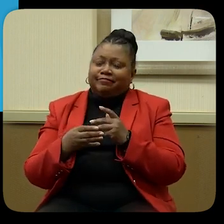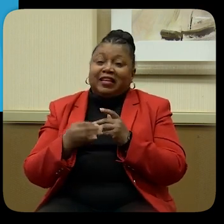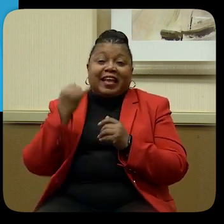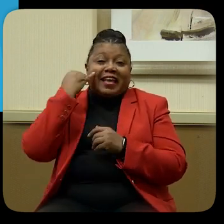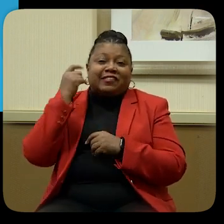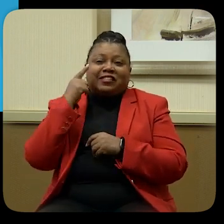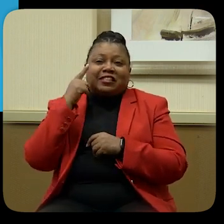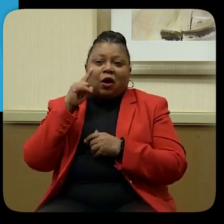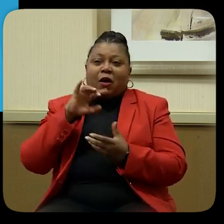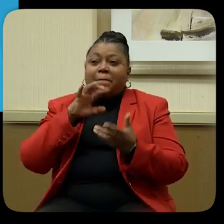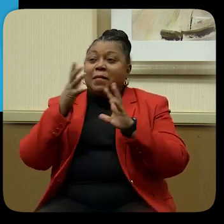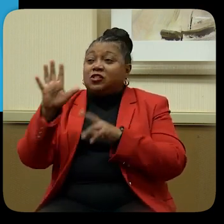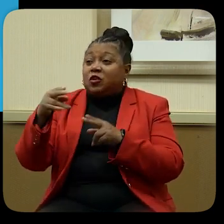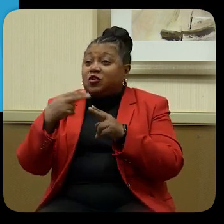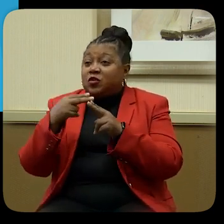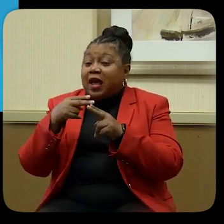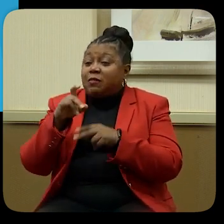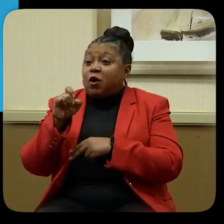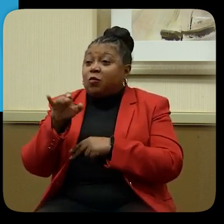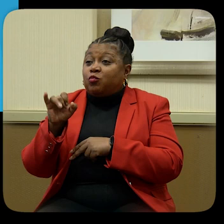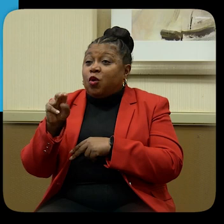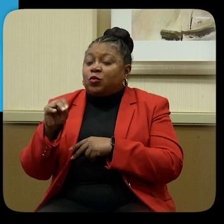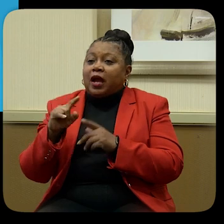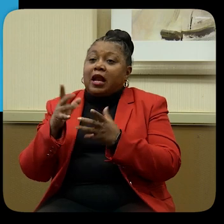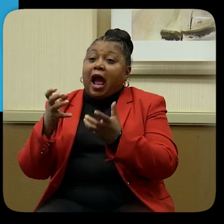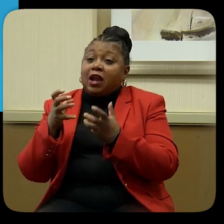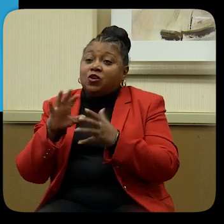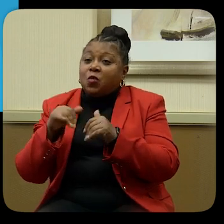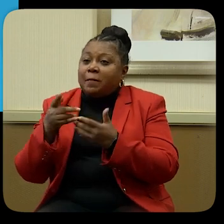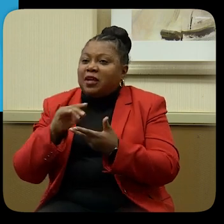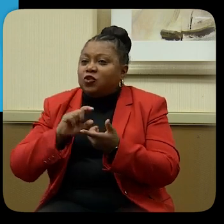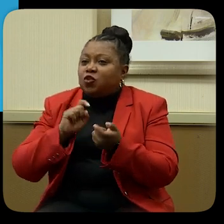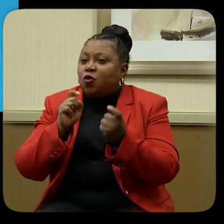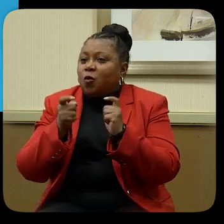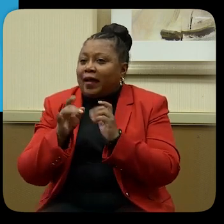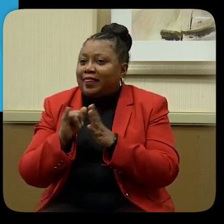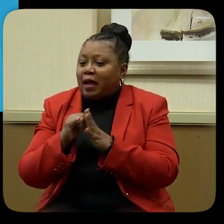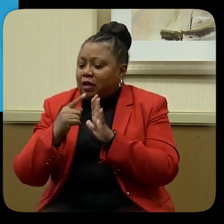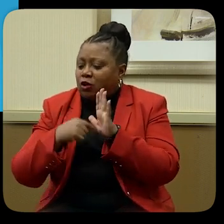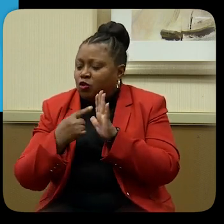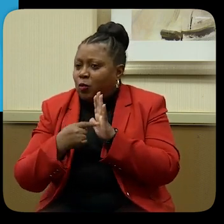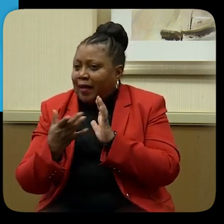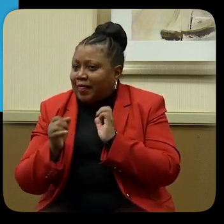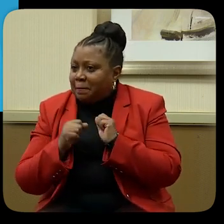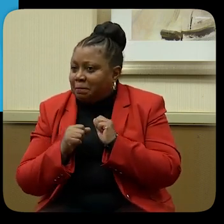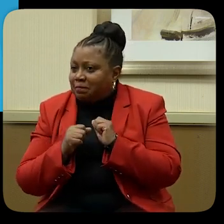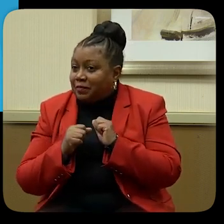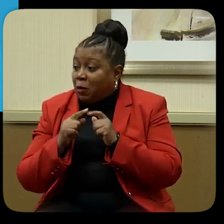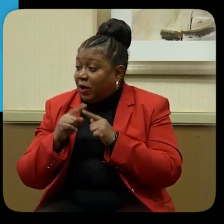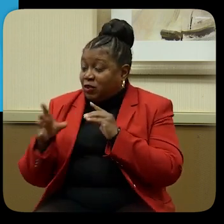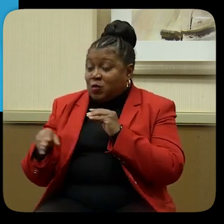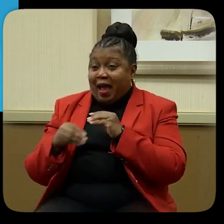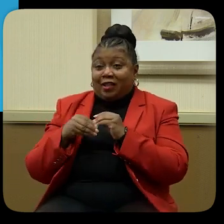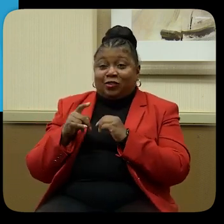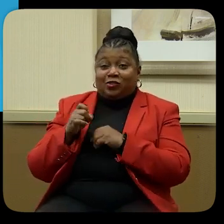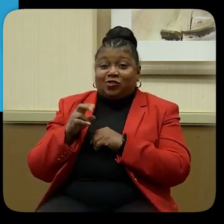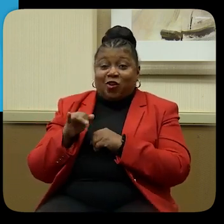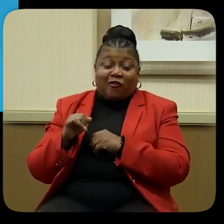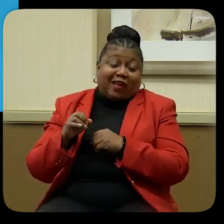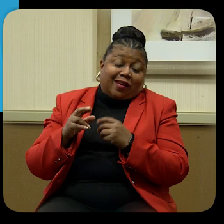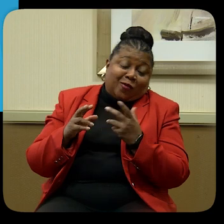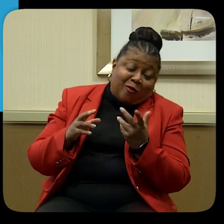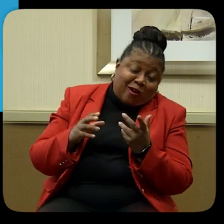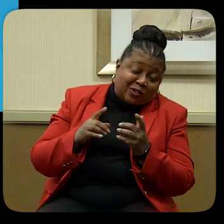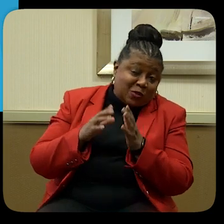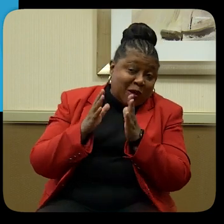if someone messes up your name or pronouns, how would you like me to correct them? So whether you put that on this survey